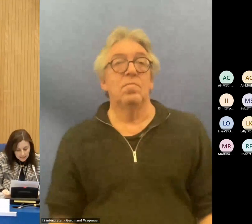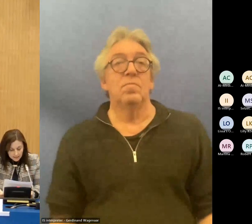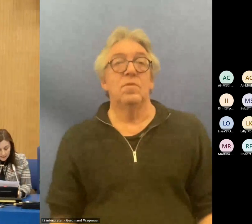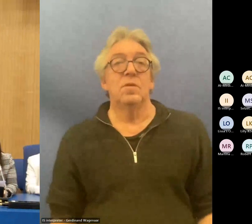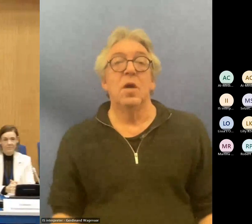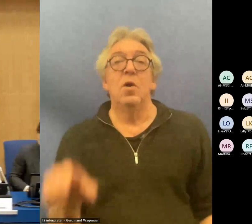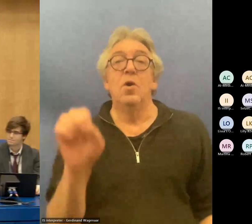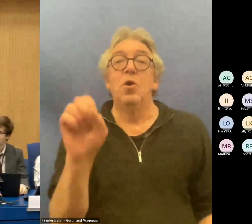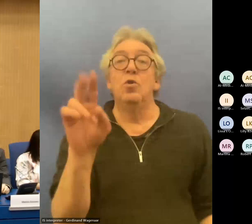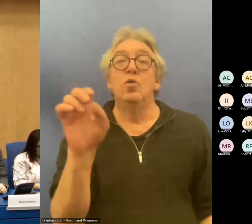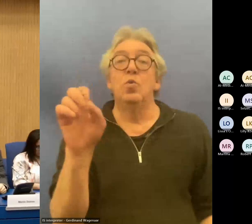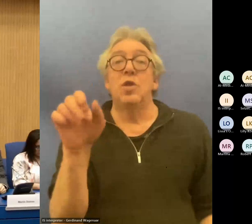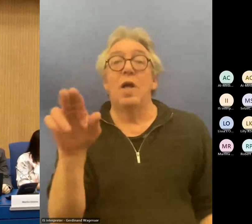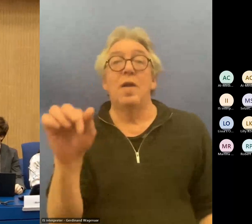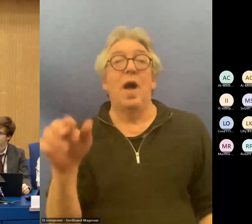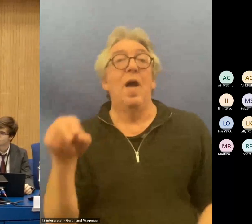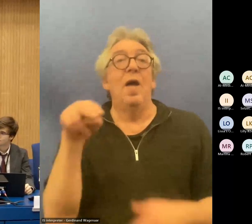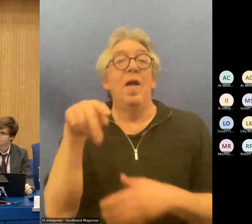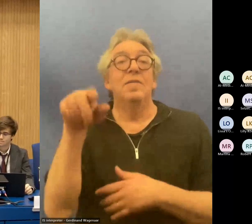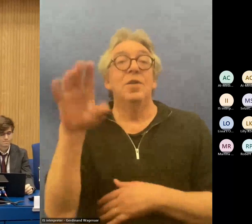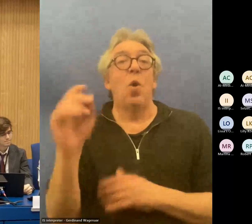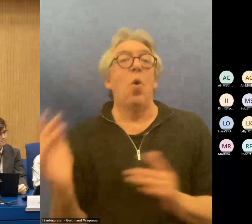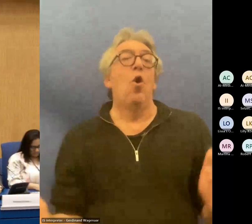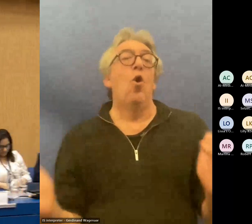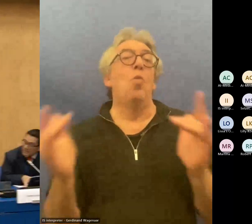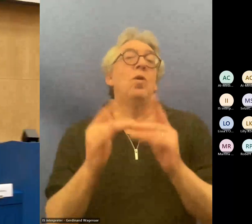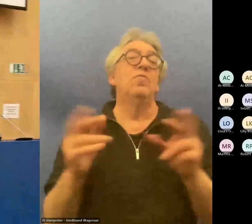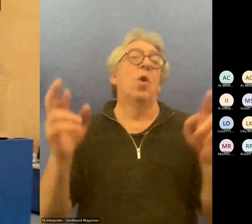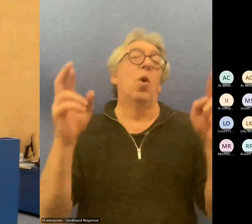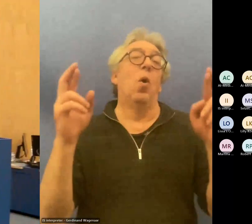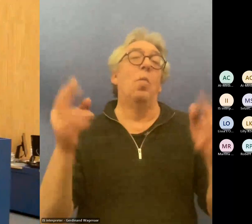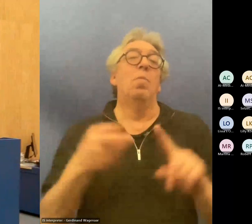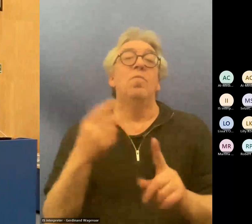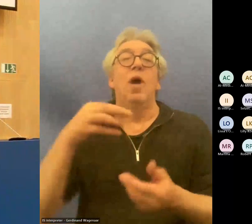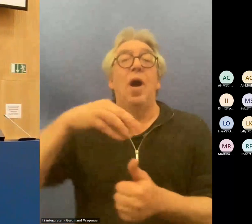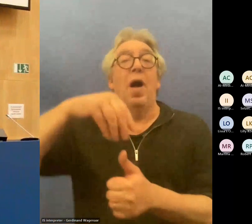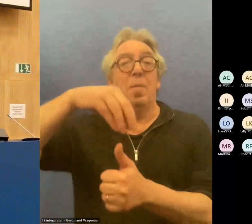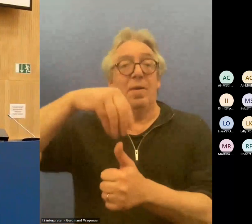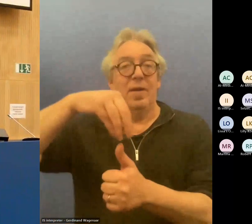Susanna, NGO Bridge of Hope from Armenia.